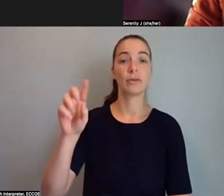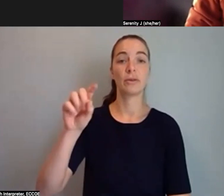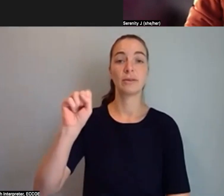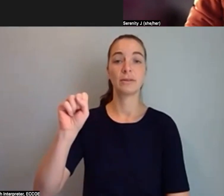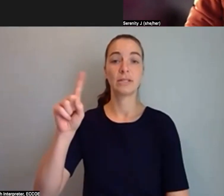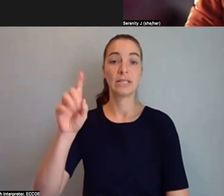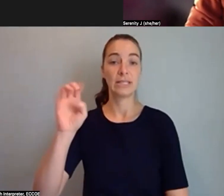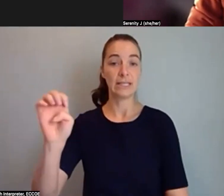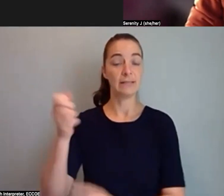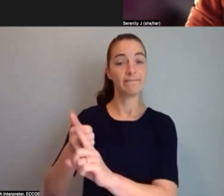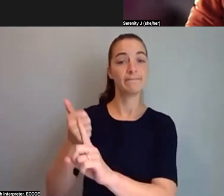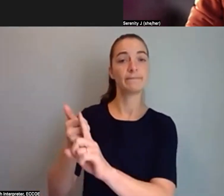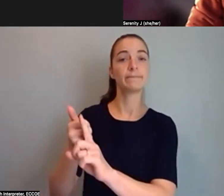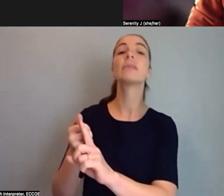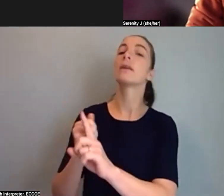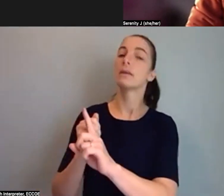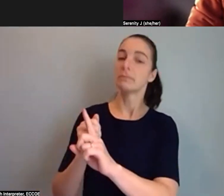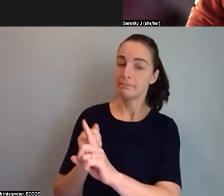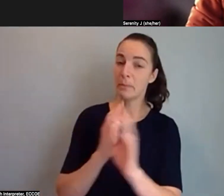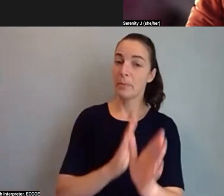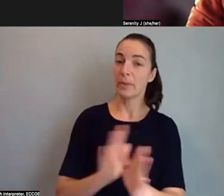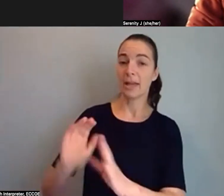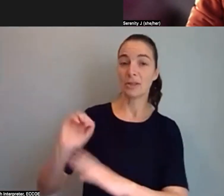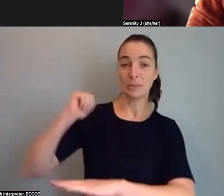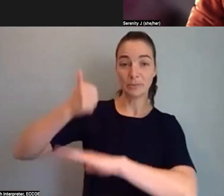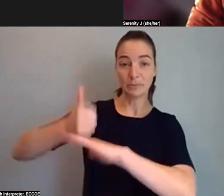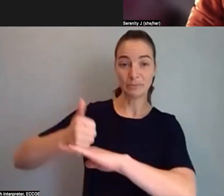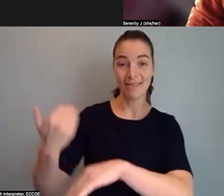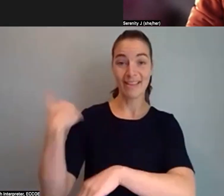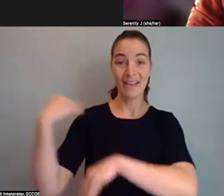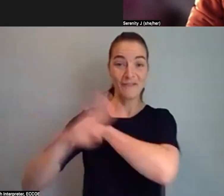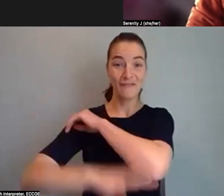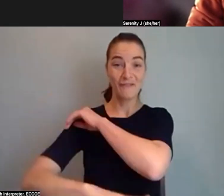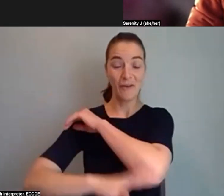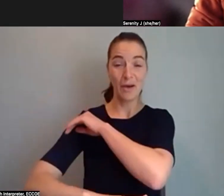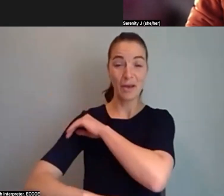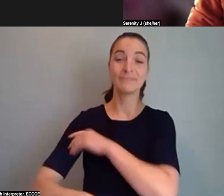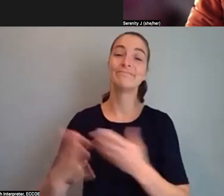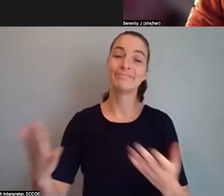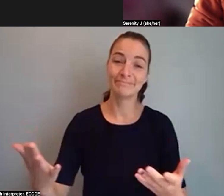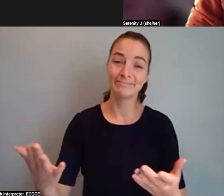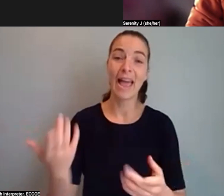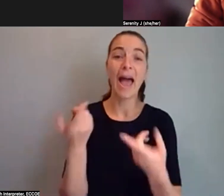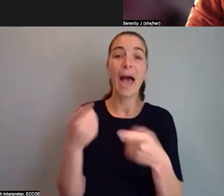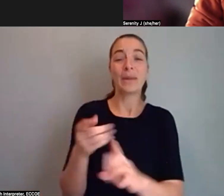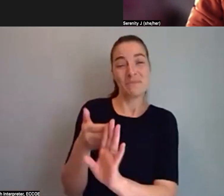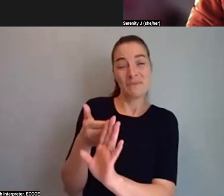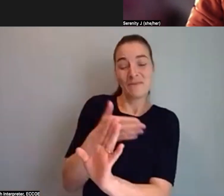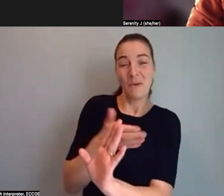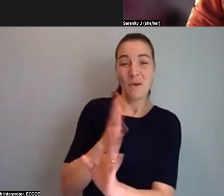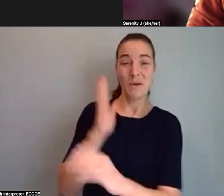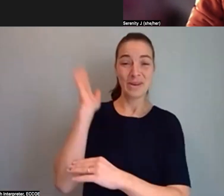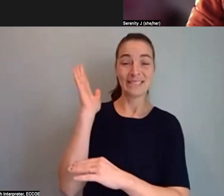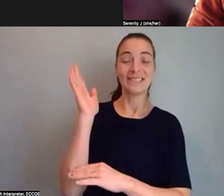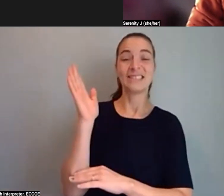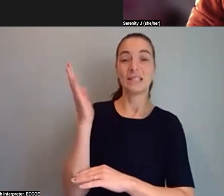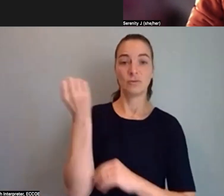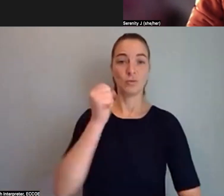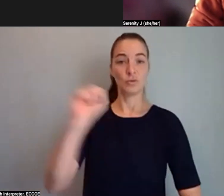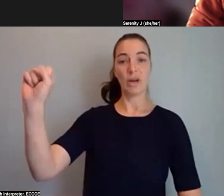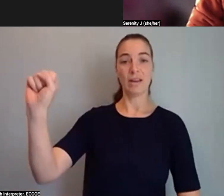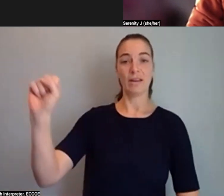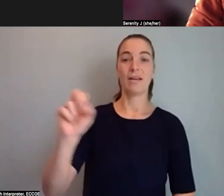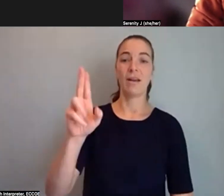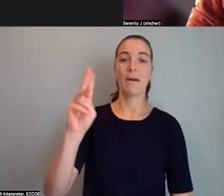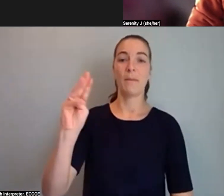UMFA very dramatically went on strike a mere few days before her talk, and so we are very pleased and honored that she